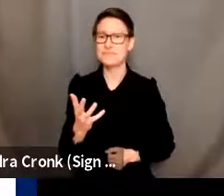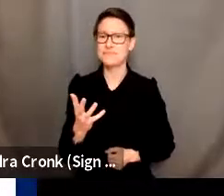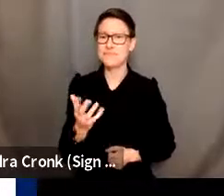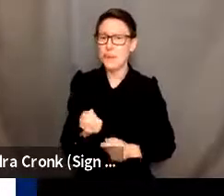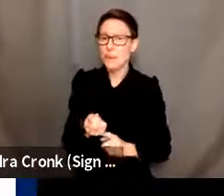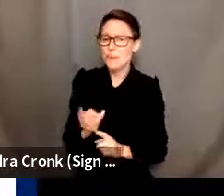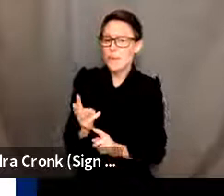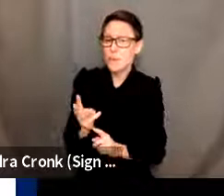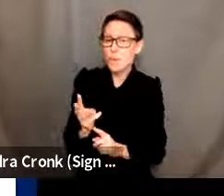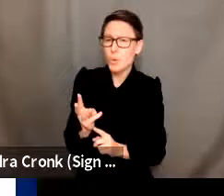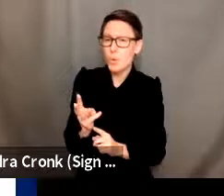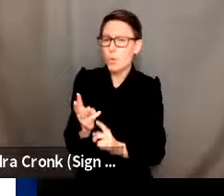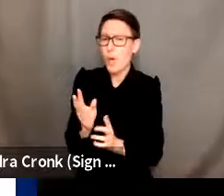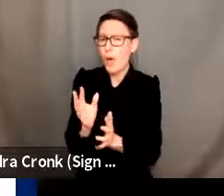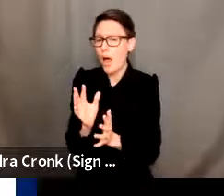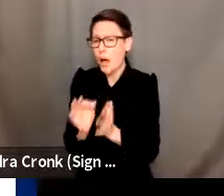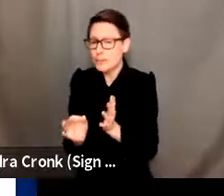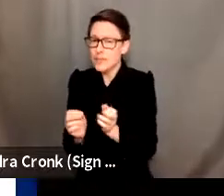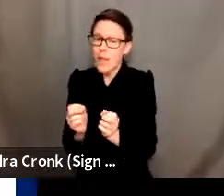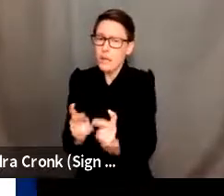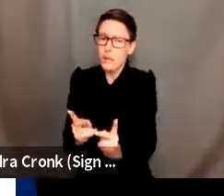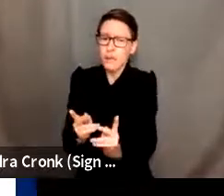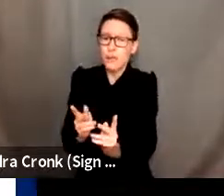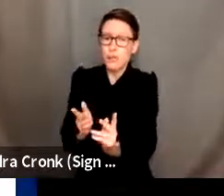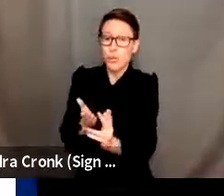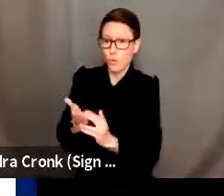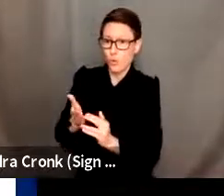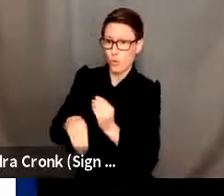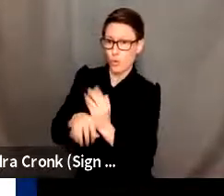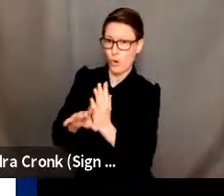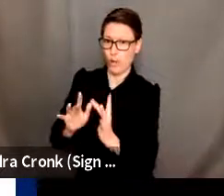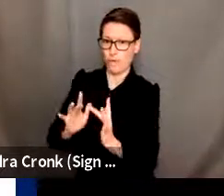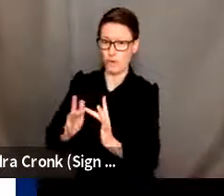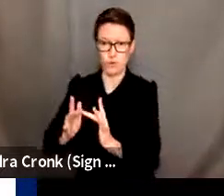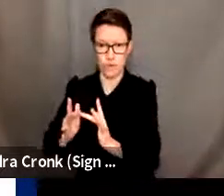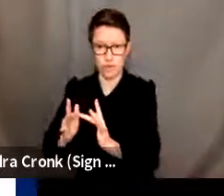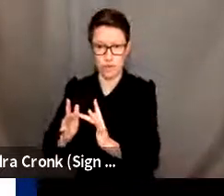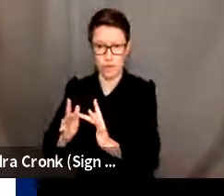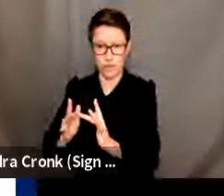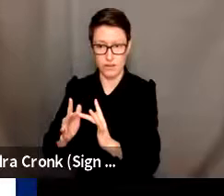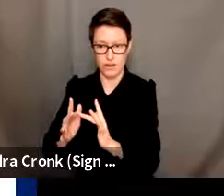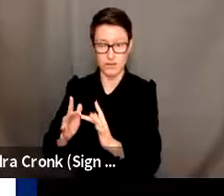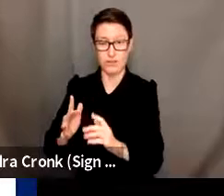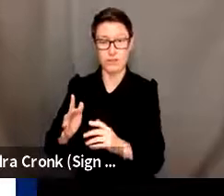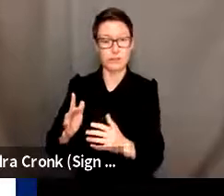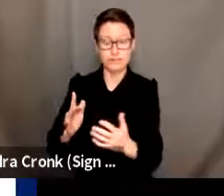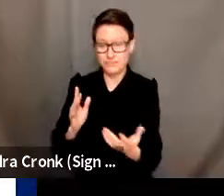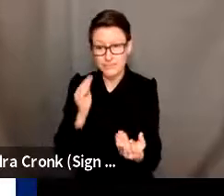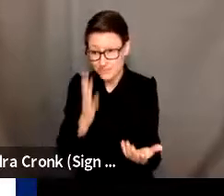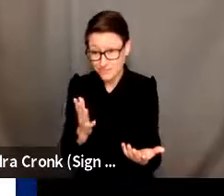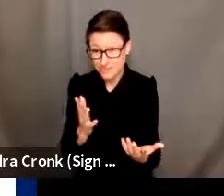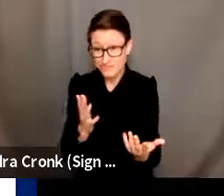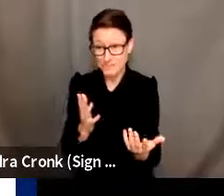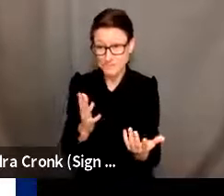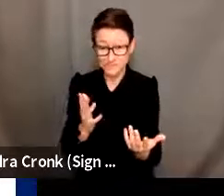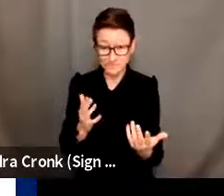be possible as well. If we use volunteers for everything, because we have no paid